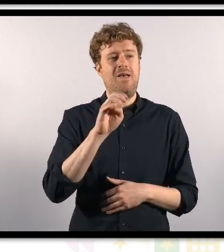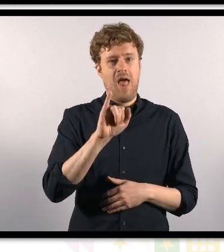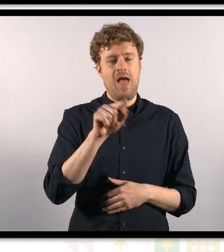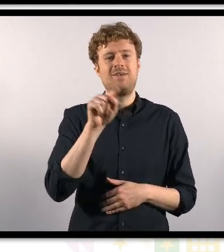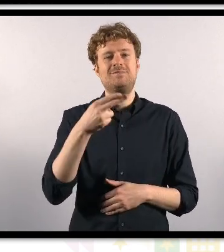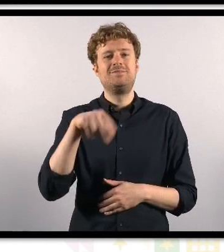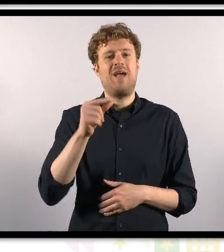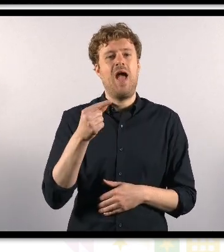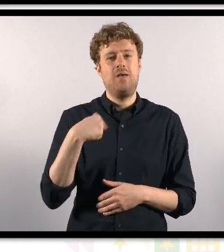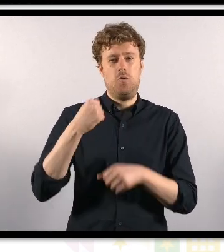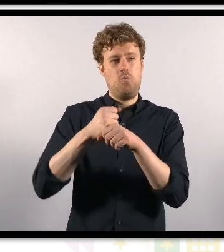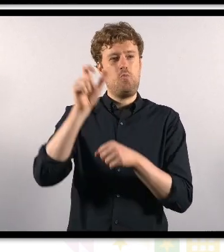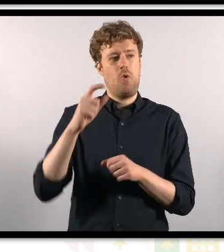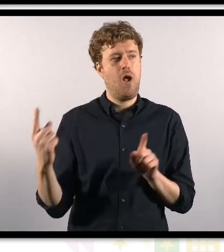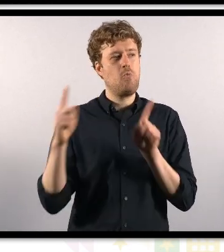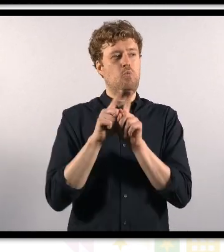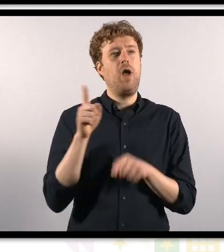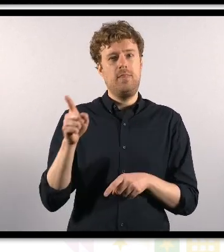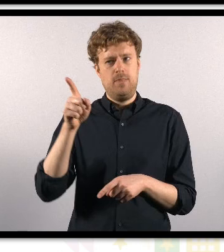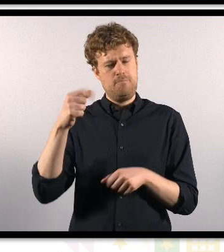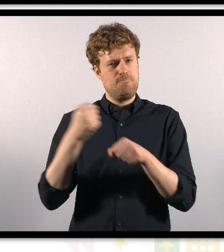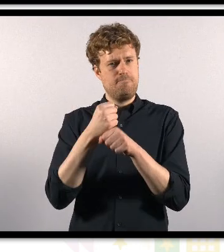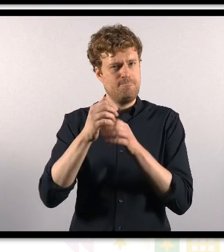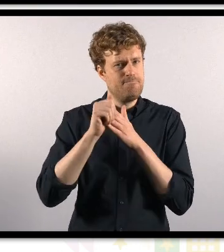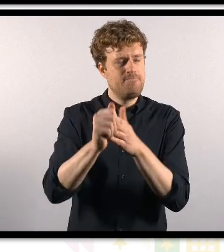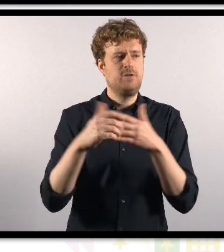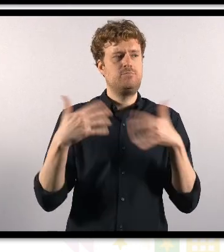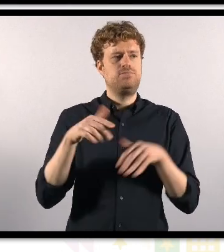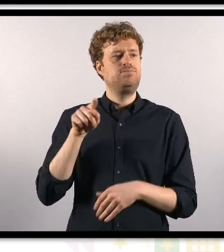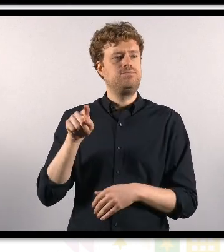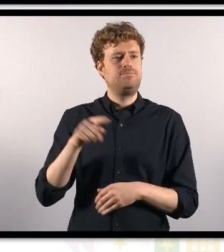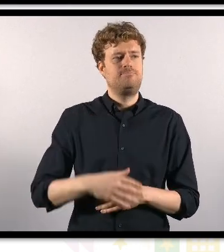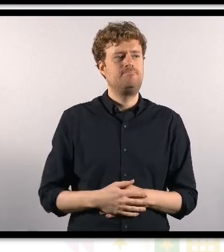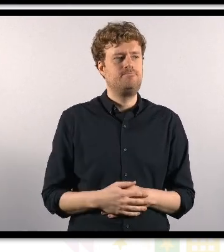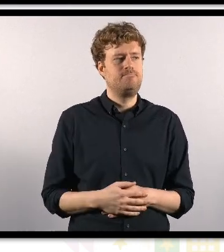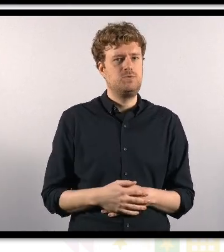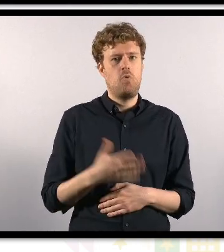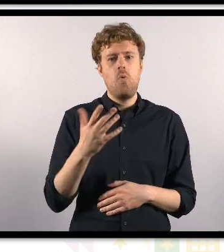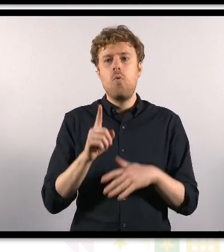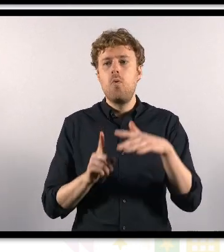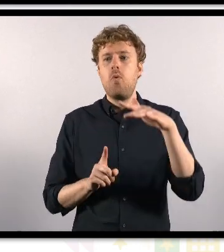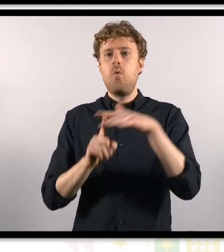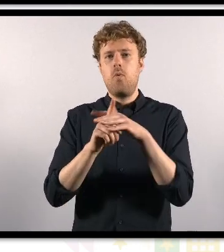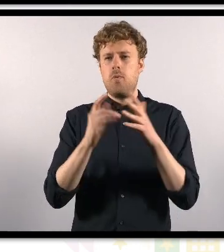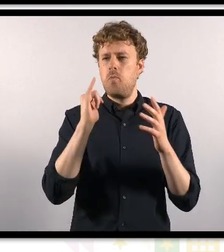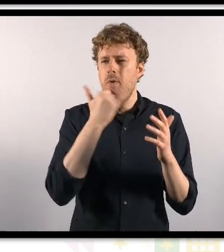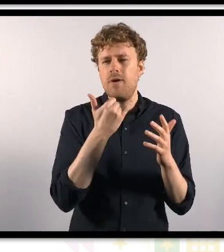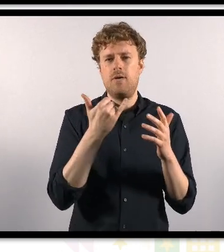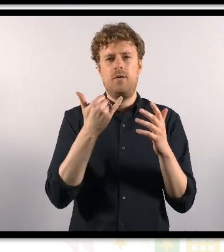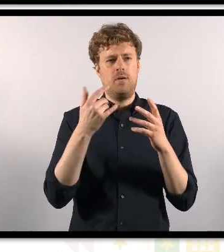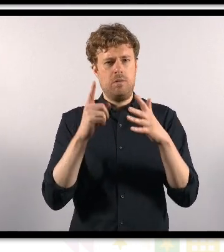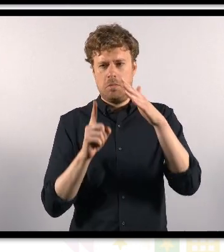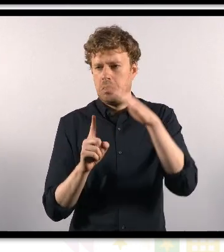white paper online, which can attach a root cause to every alert that's triggered off of a business